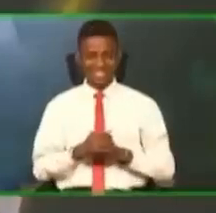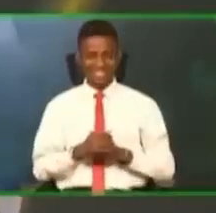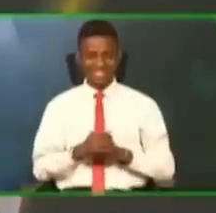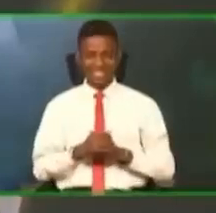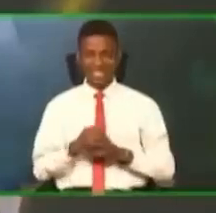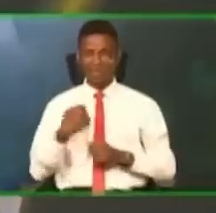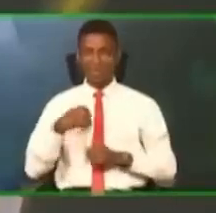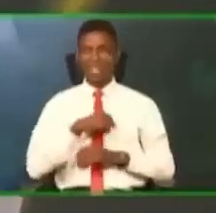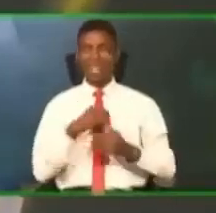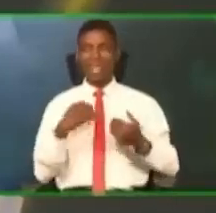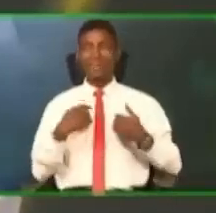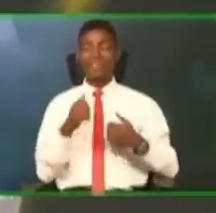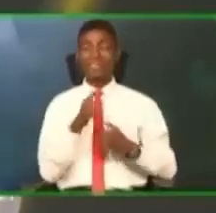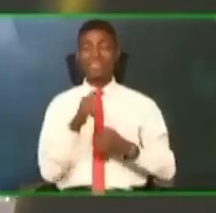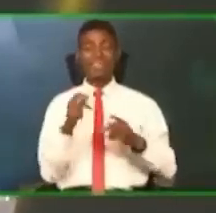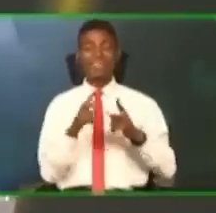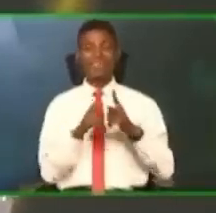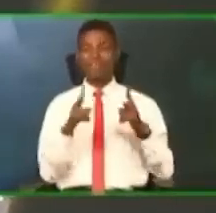We have